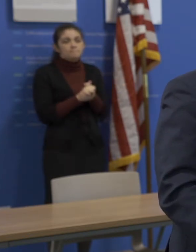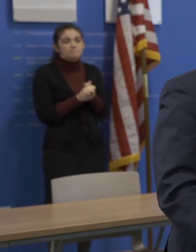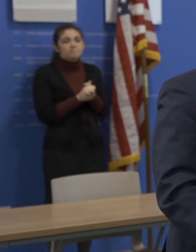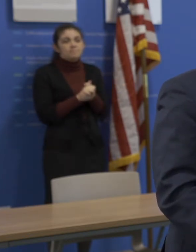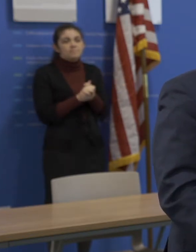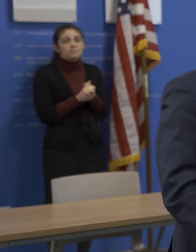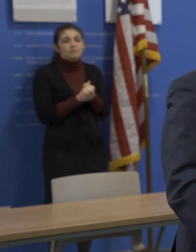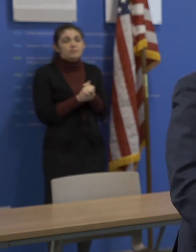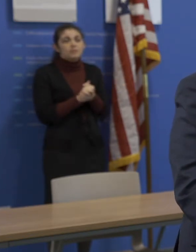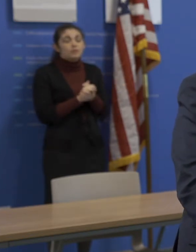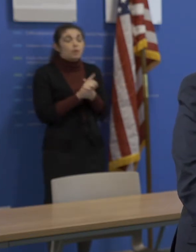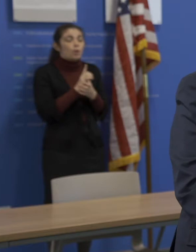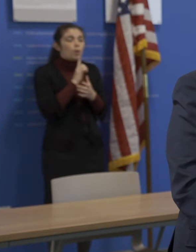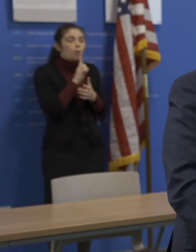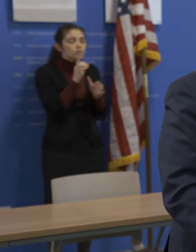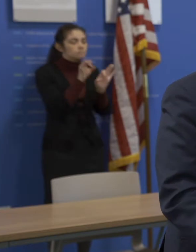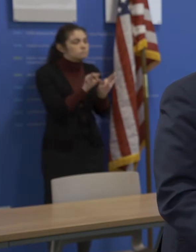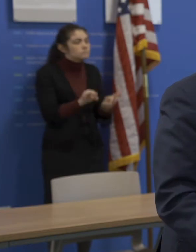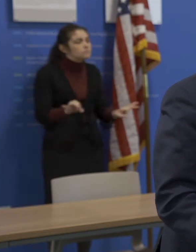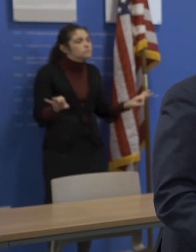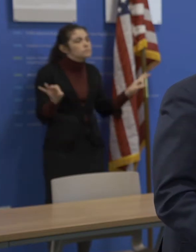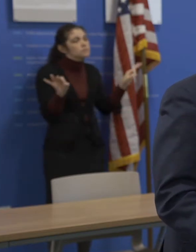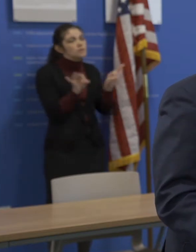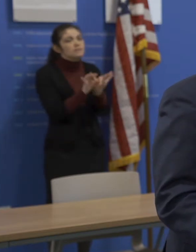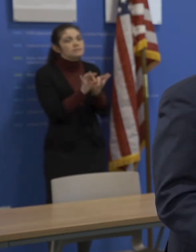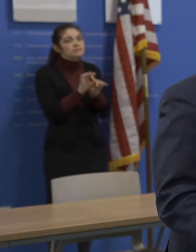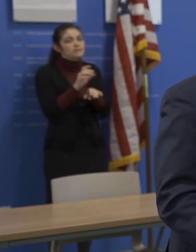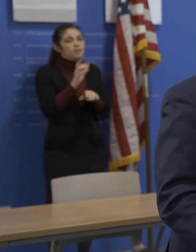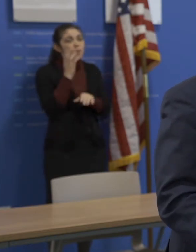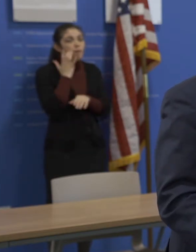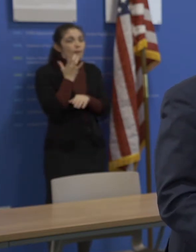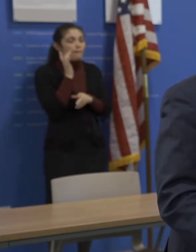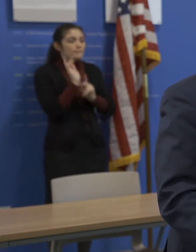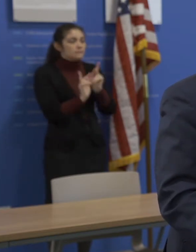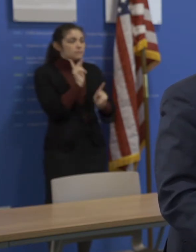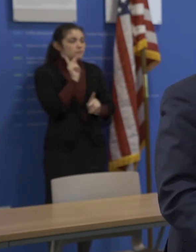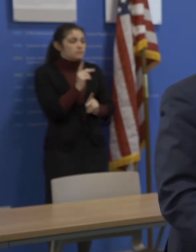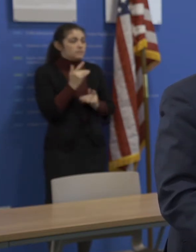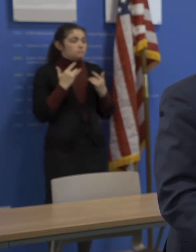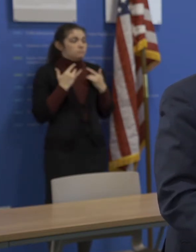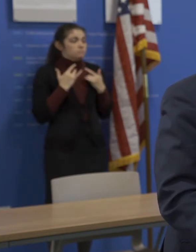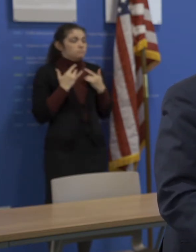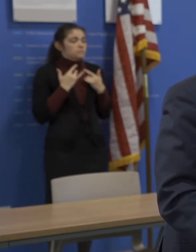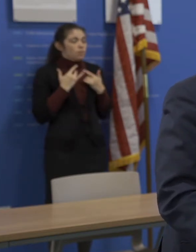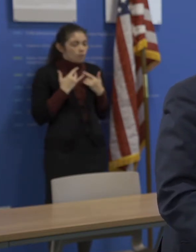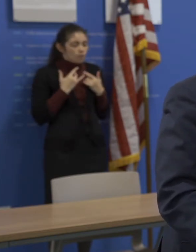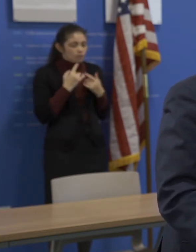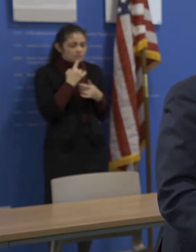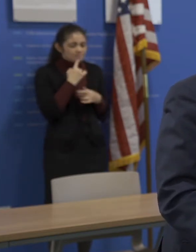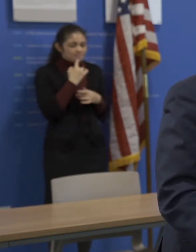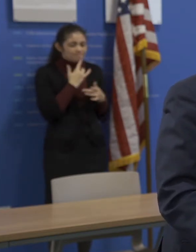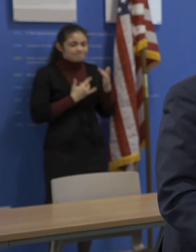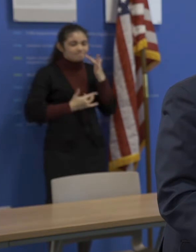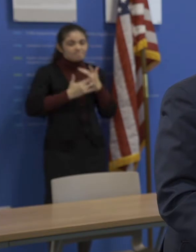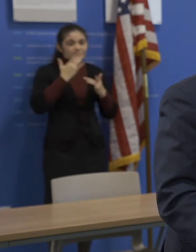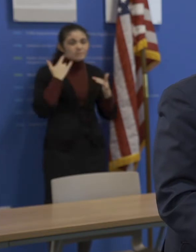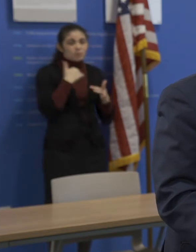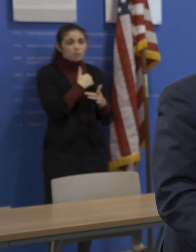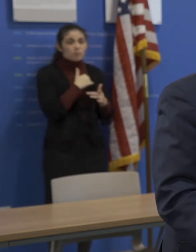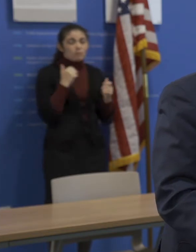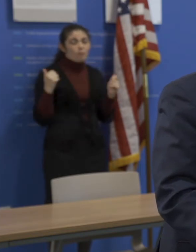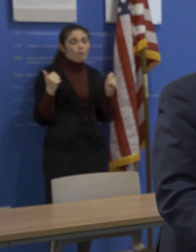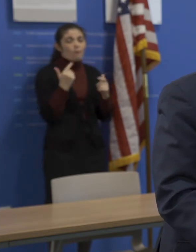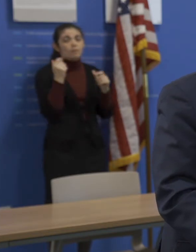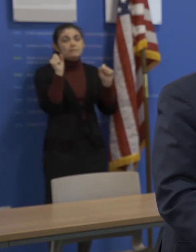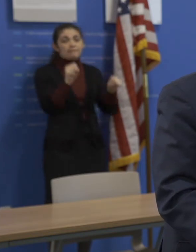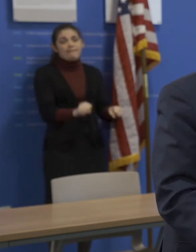These are extraordinary times. People are hurting. They're hurting bad. So we'll take all